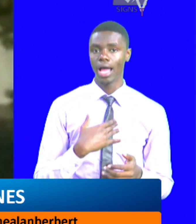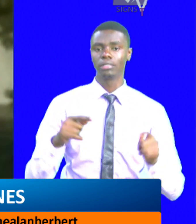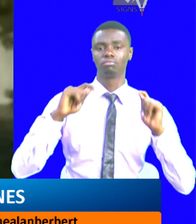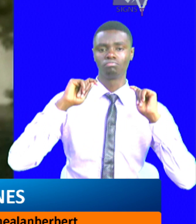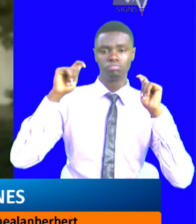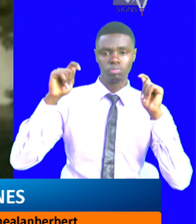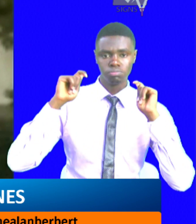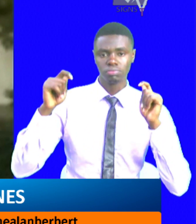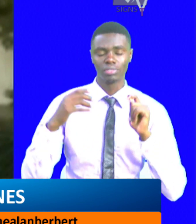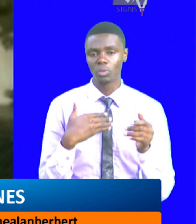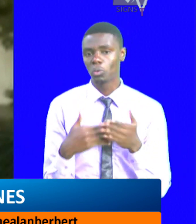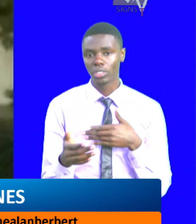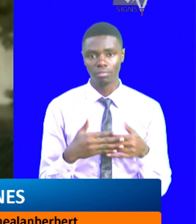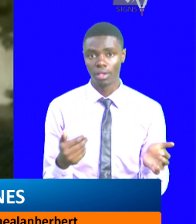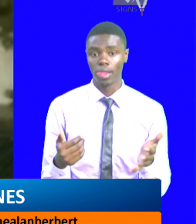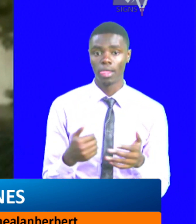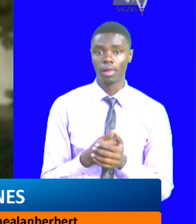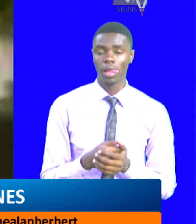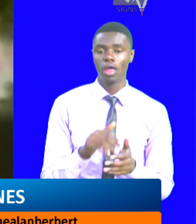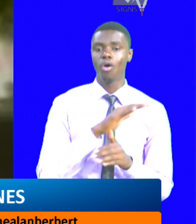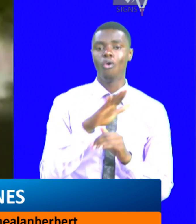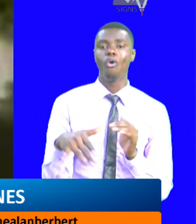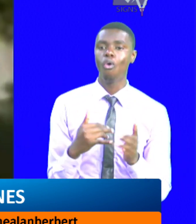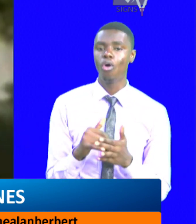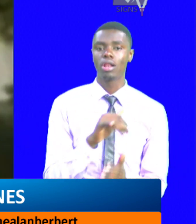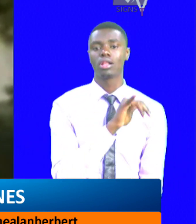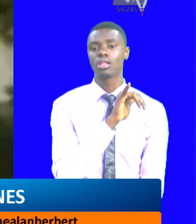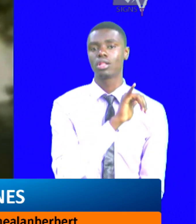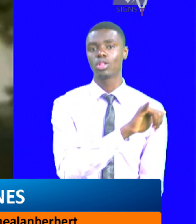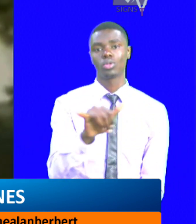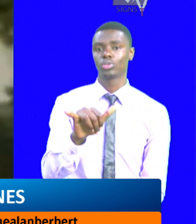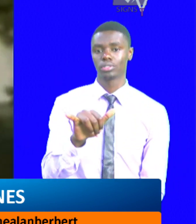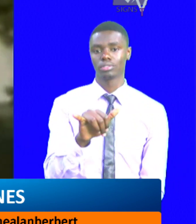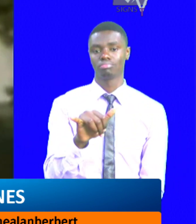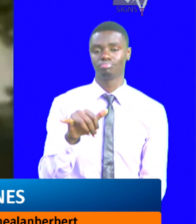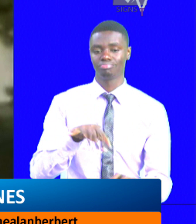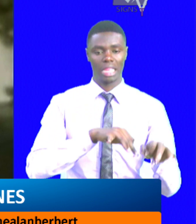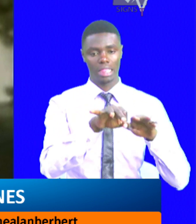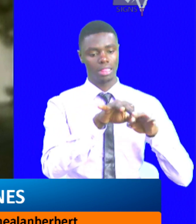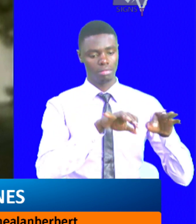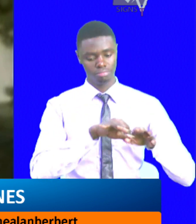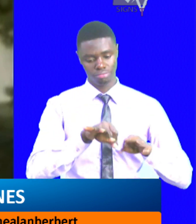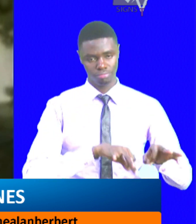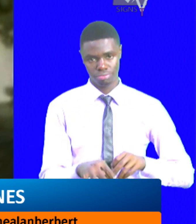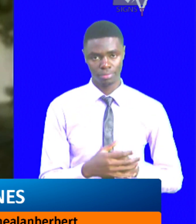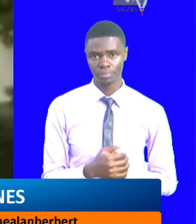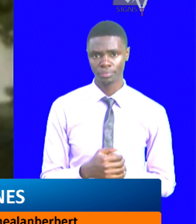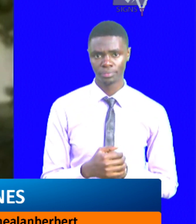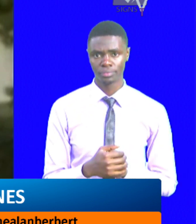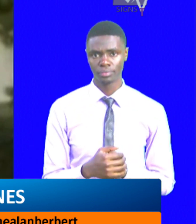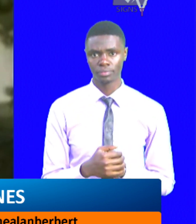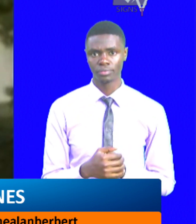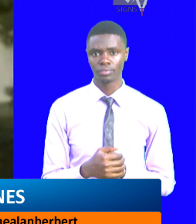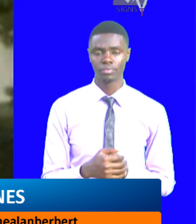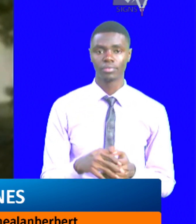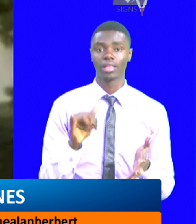rioting and what all sorts of descriptions which just